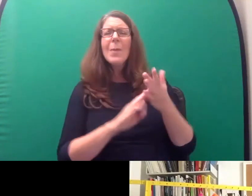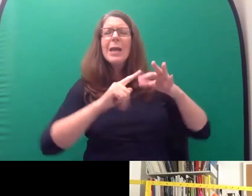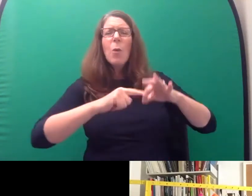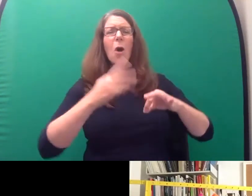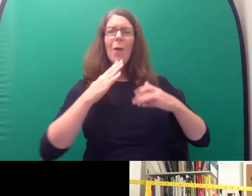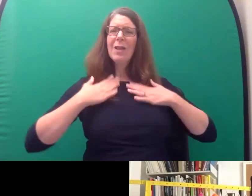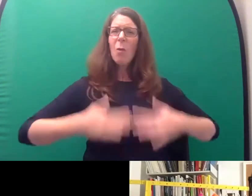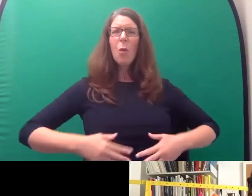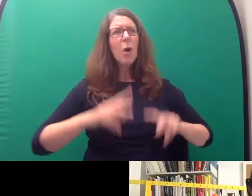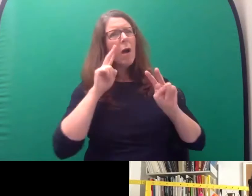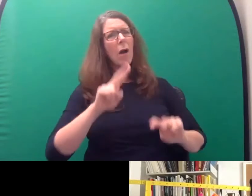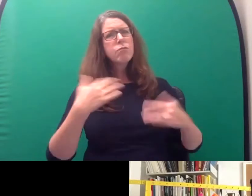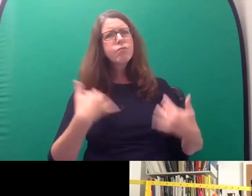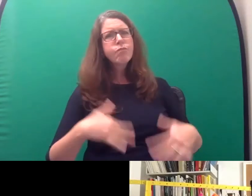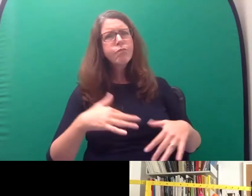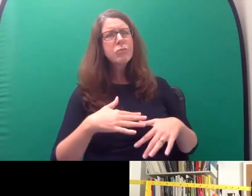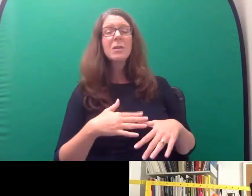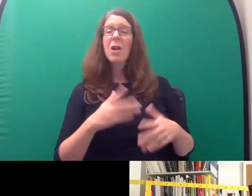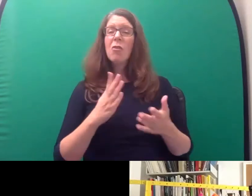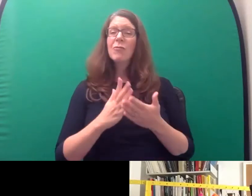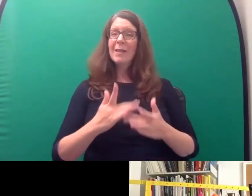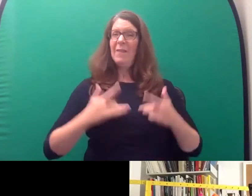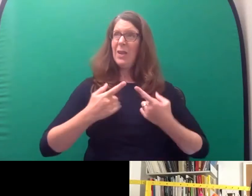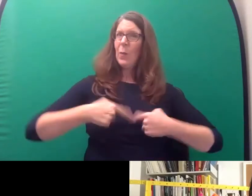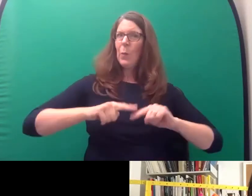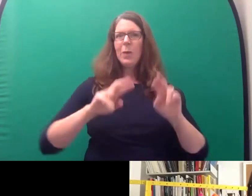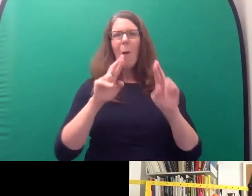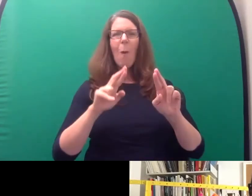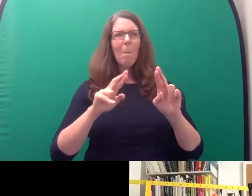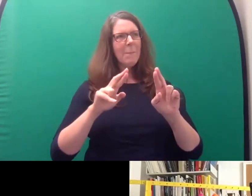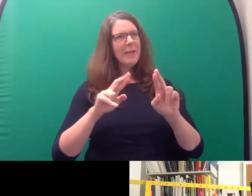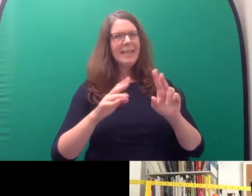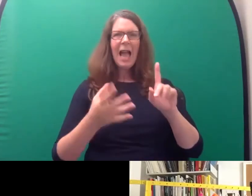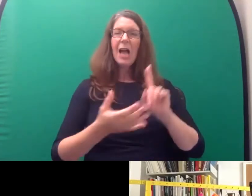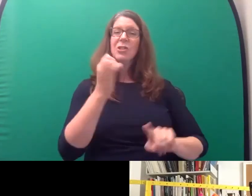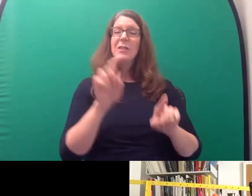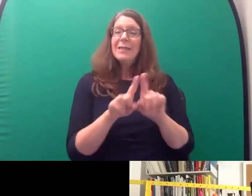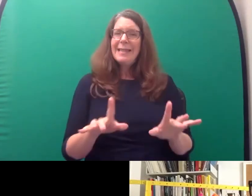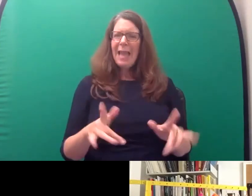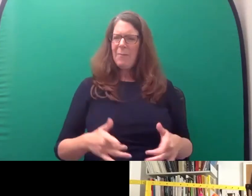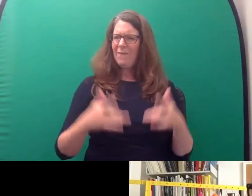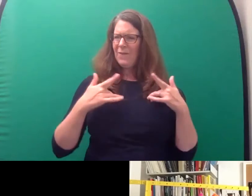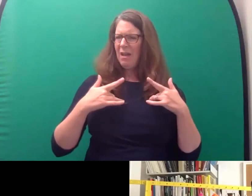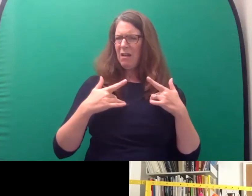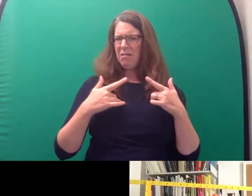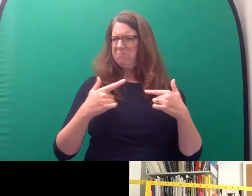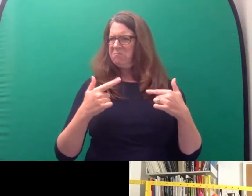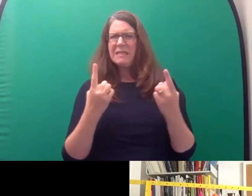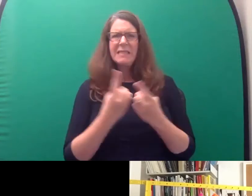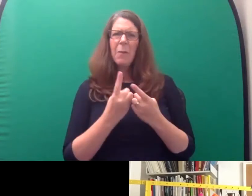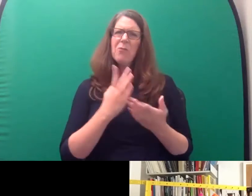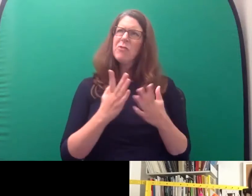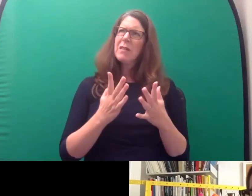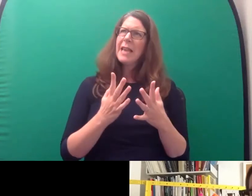that's what we could all hope to achieve, is to, you know, feel oneself, you know. And I think I personally, obviously